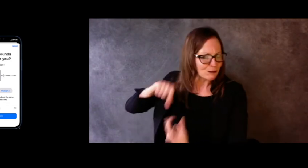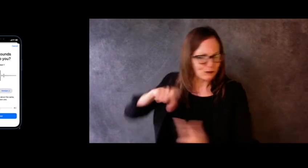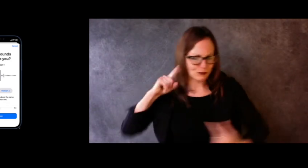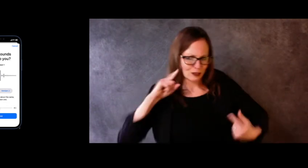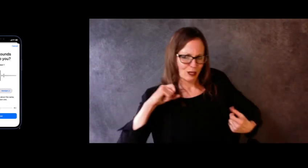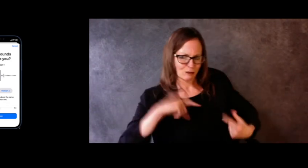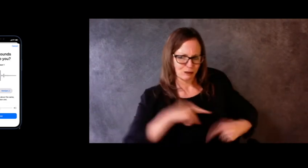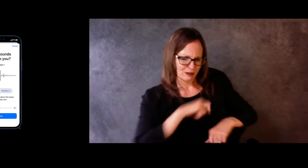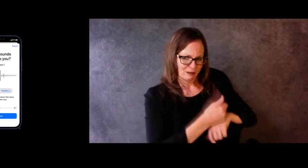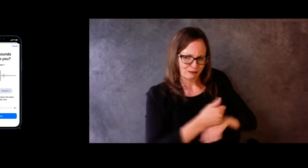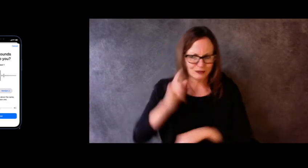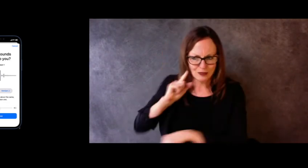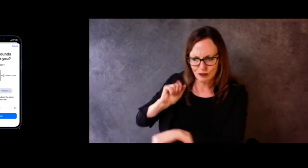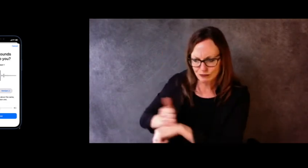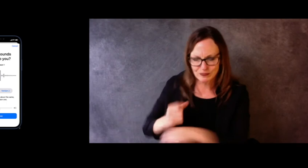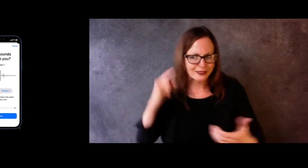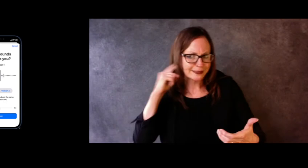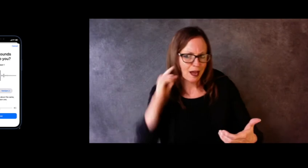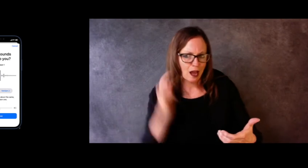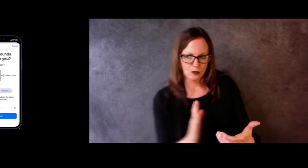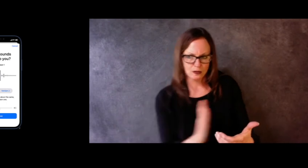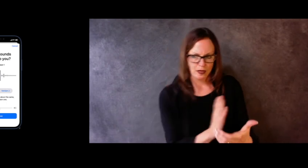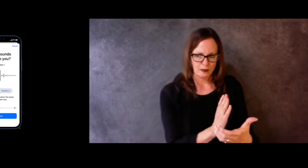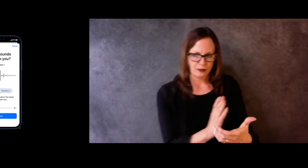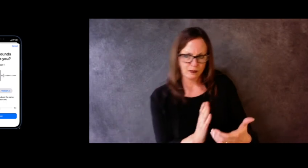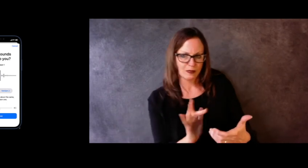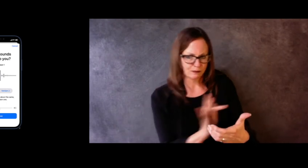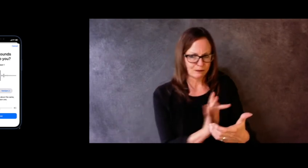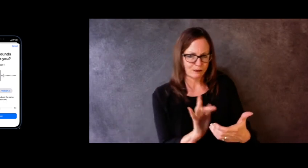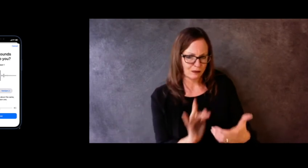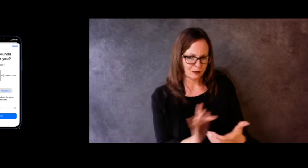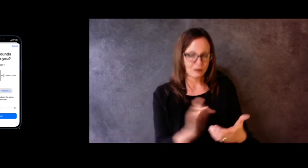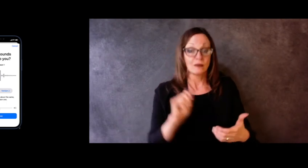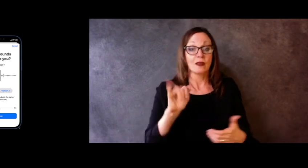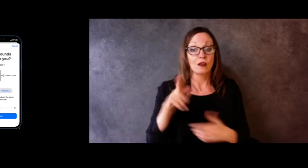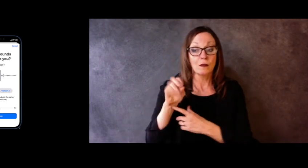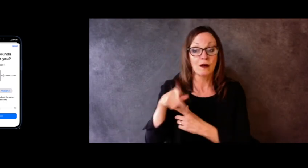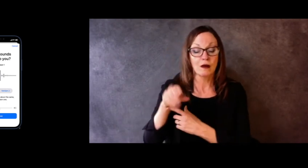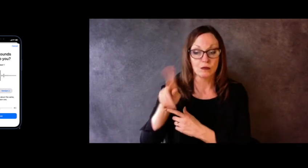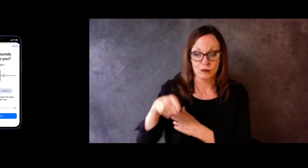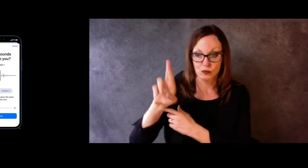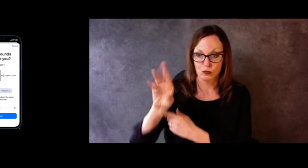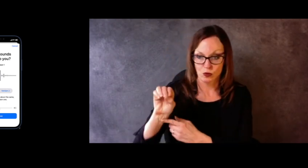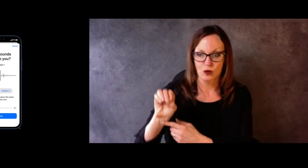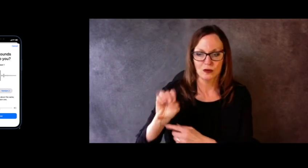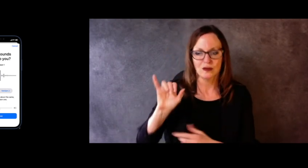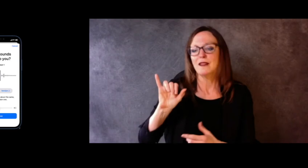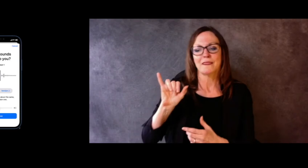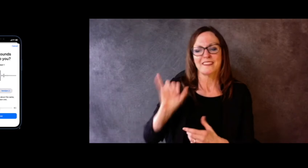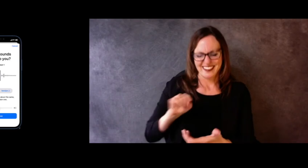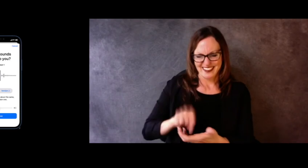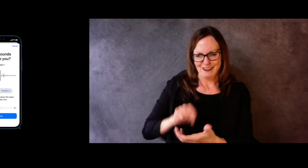make sure you have your AirPods or AirPods Pro paired to the device before you begin. You'll walk through a series of listening tests